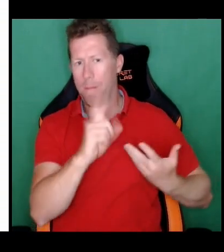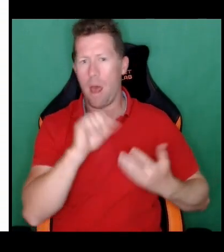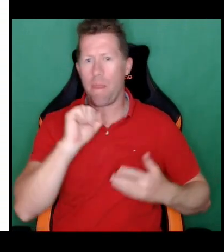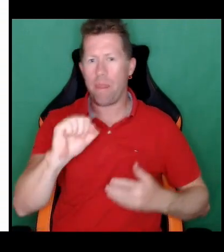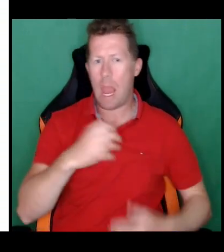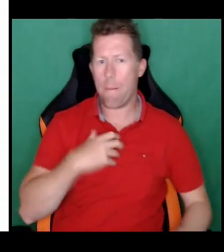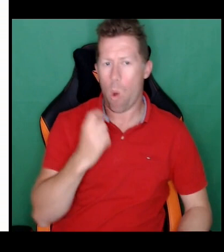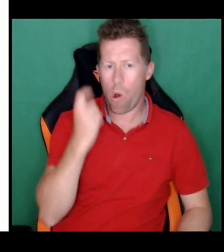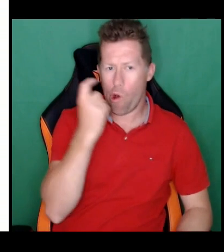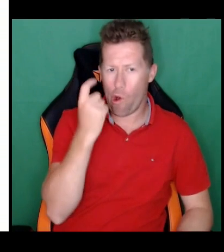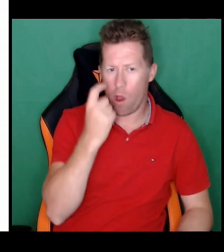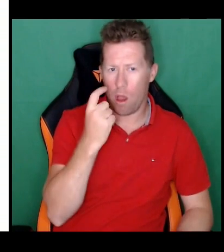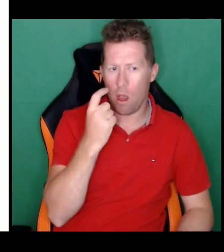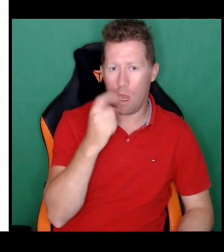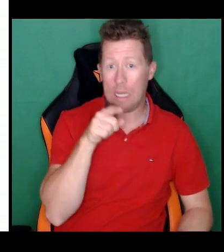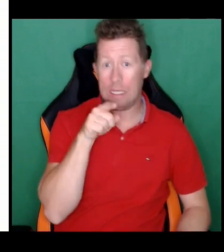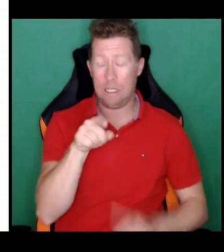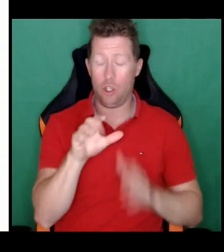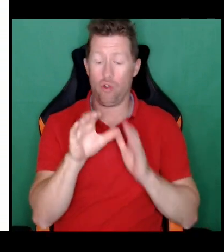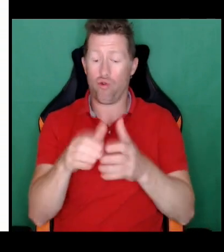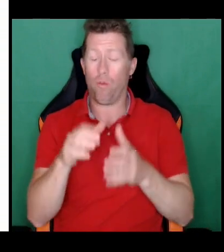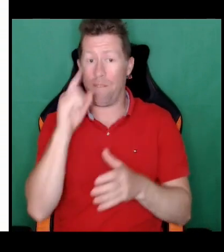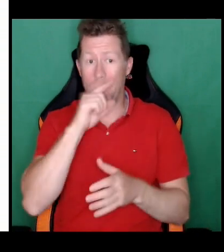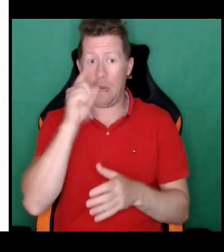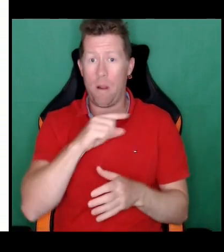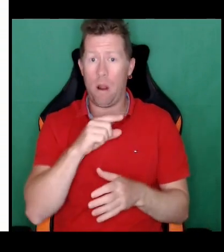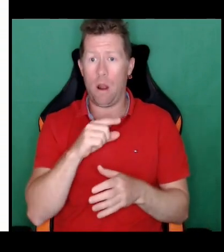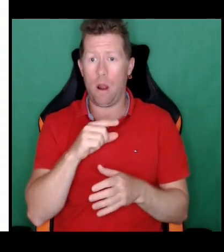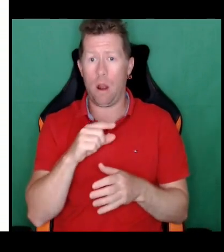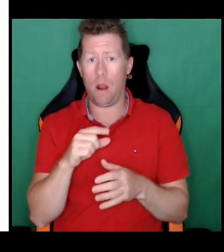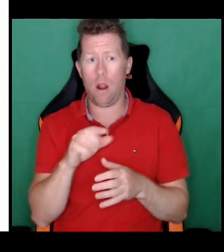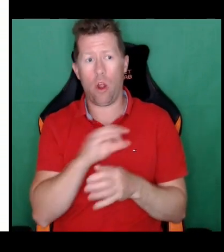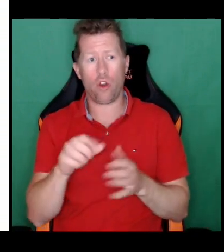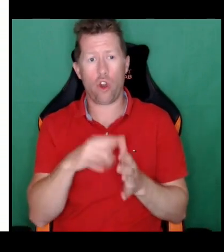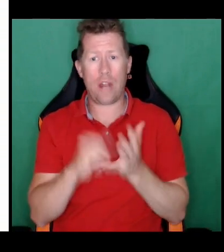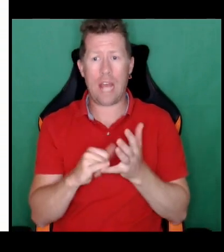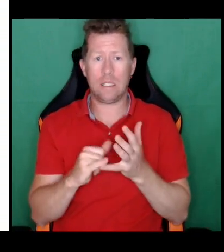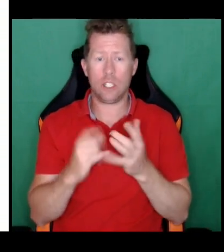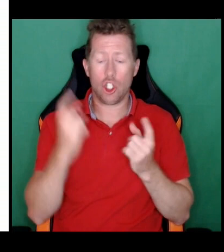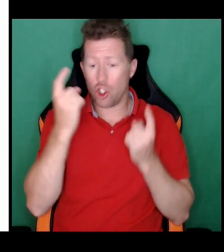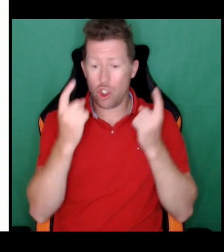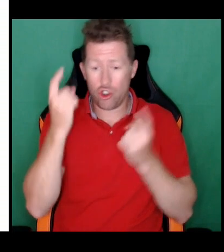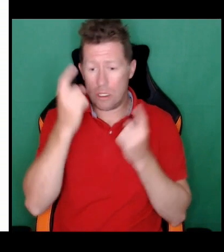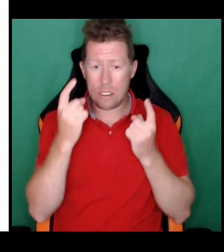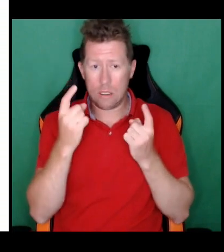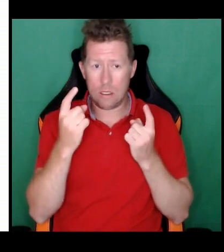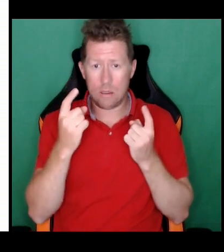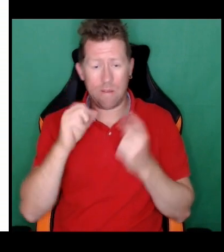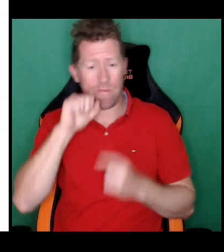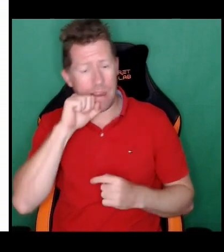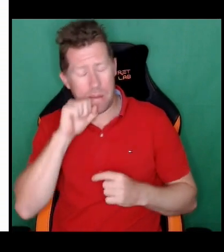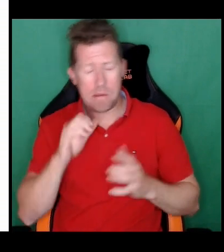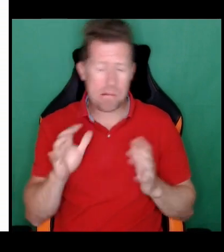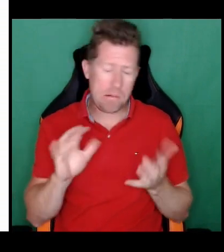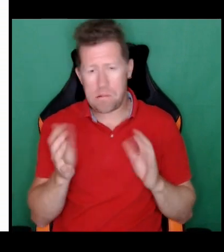said earlier, this segment is the least curious, in fact, not at all curious about vaping.